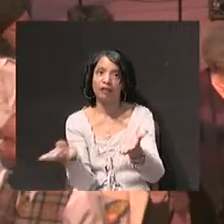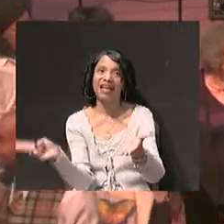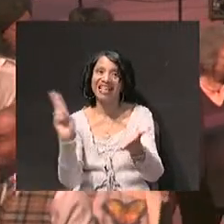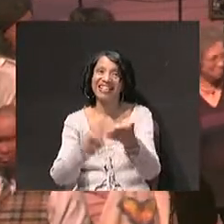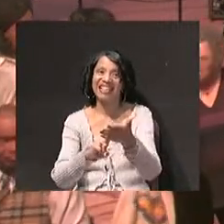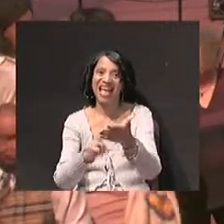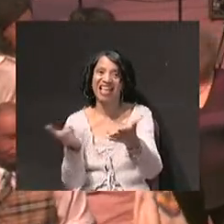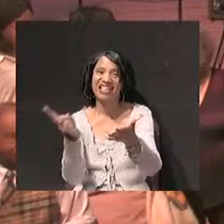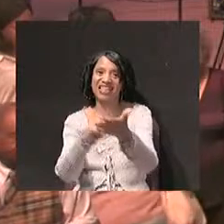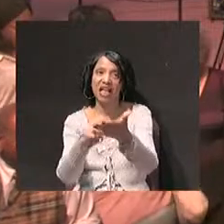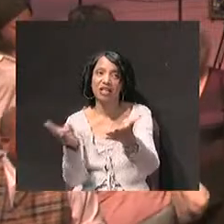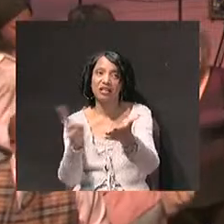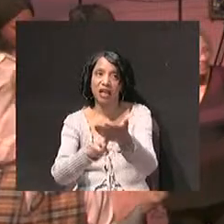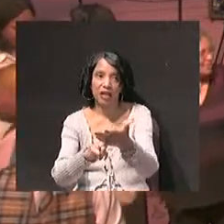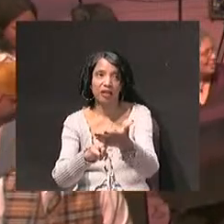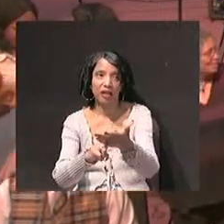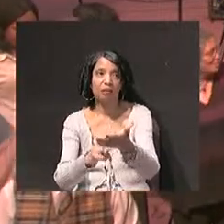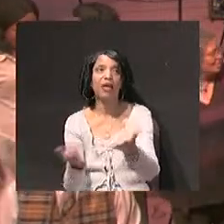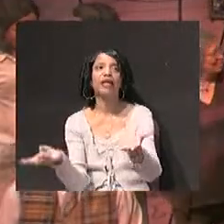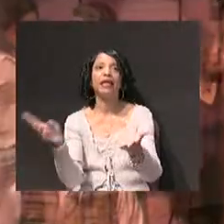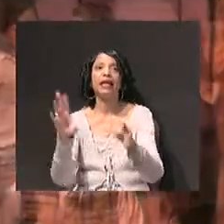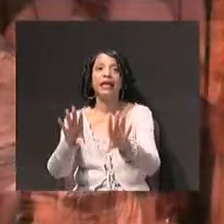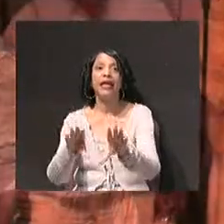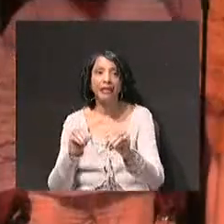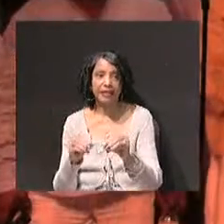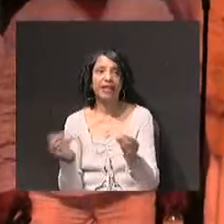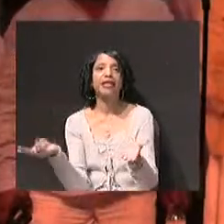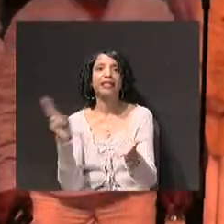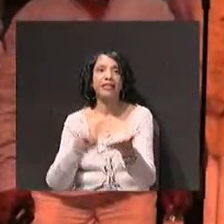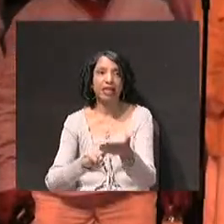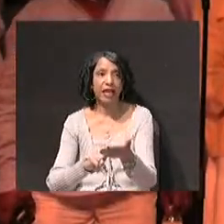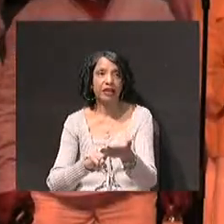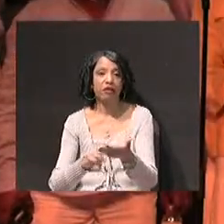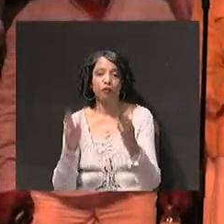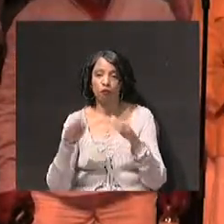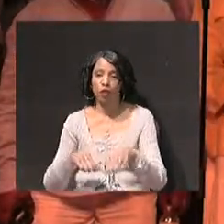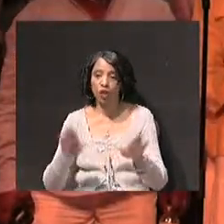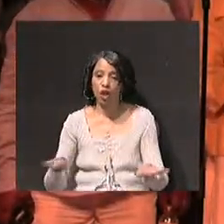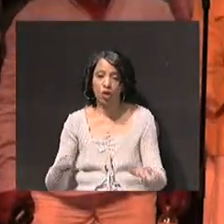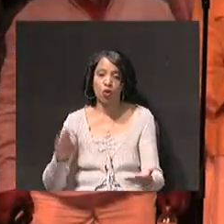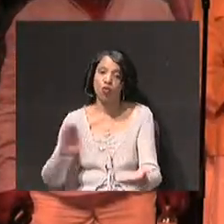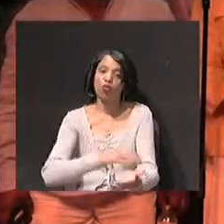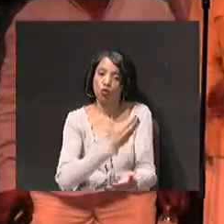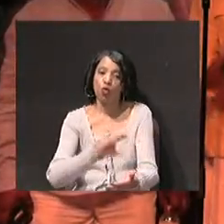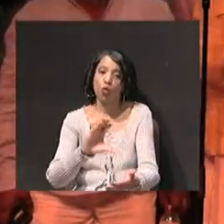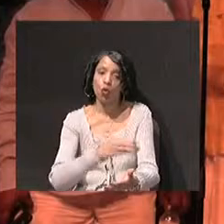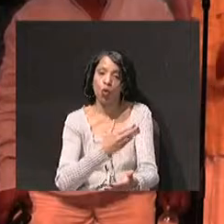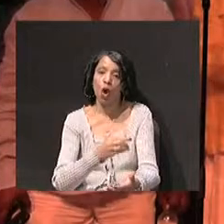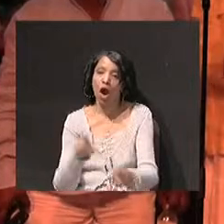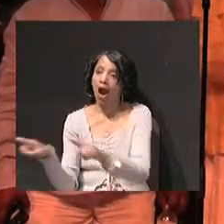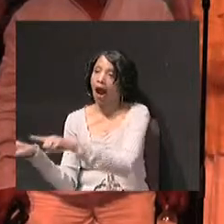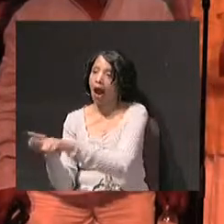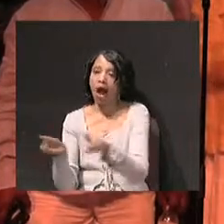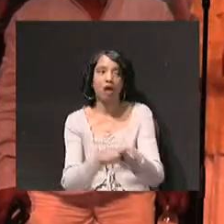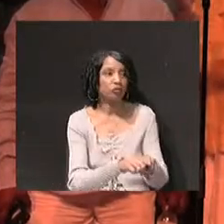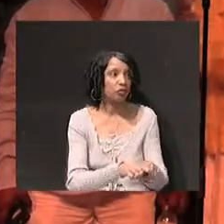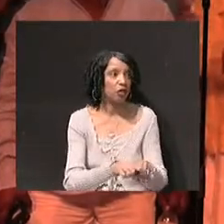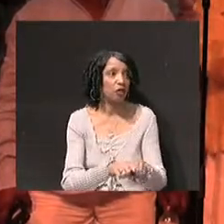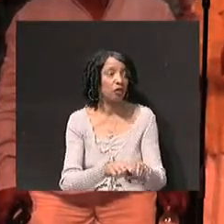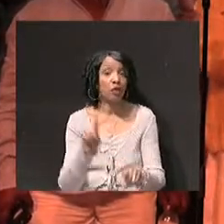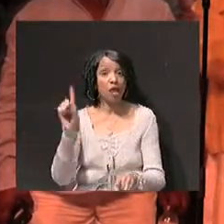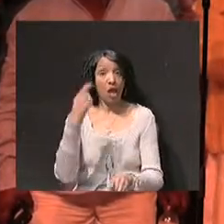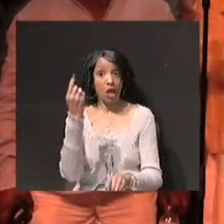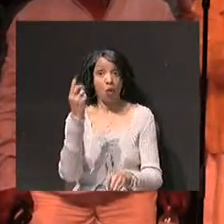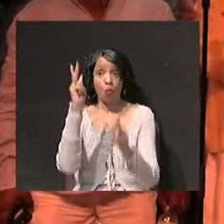for the youth choir as well. Amen? Amen. Amen. Amen. And we have one to join. Amen. Heaven is